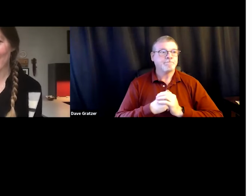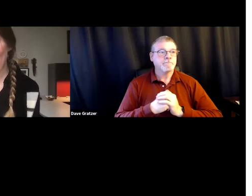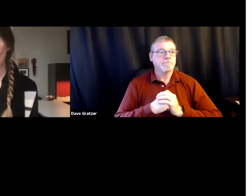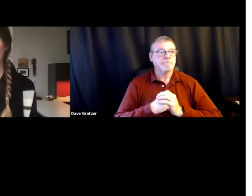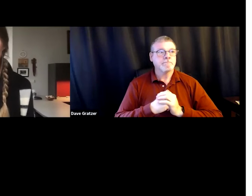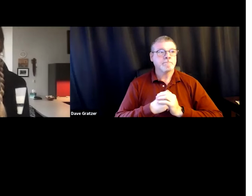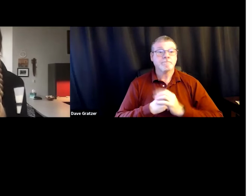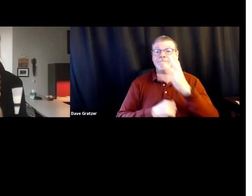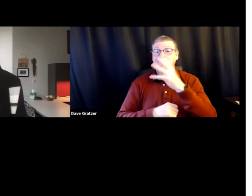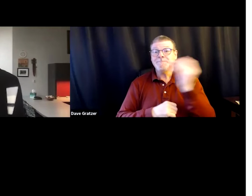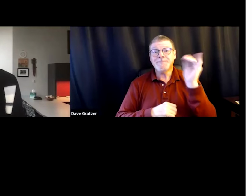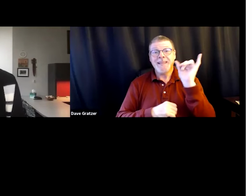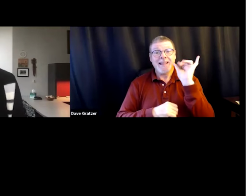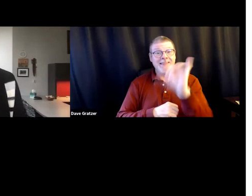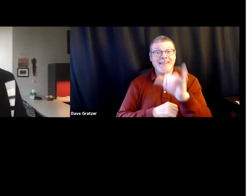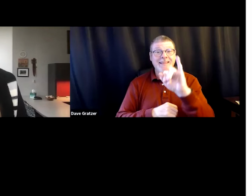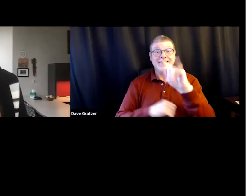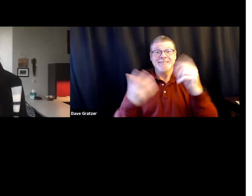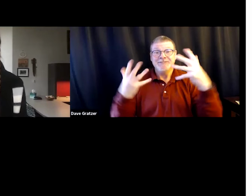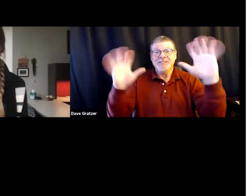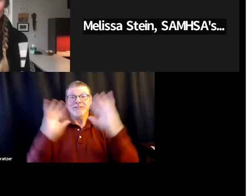And that's it.